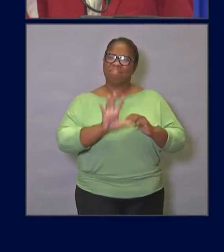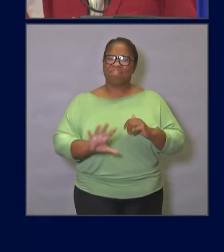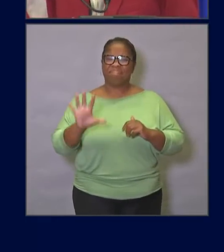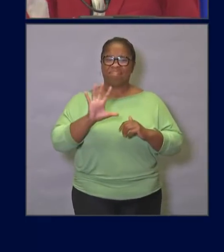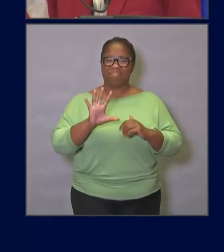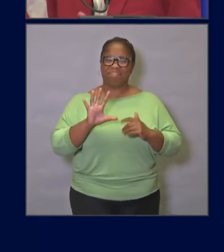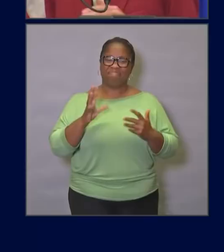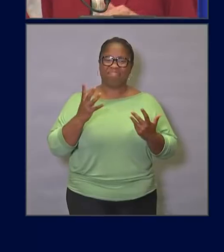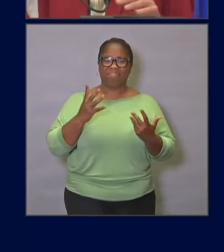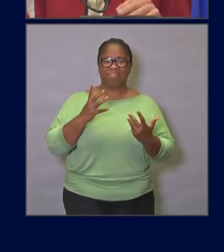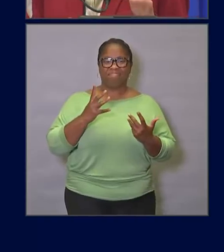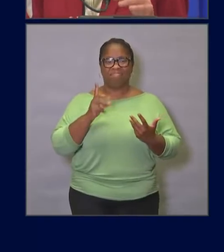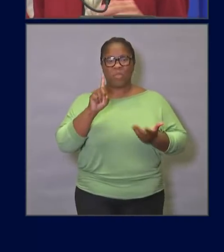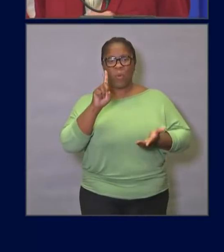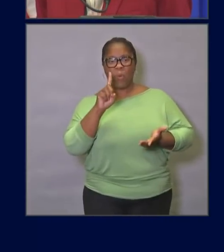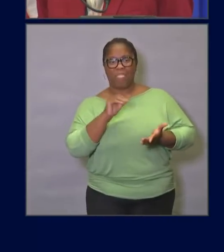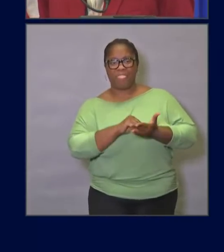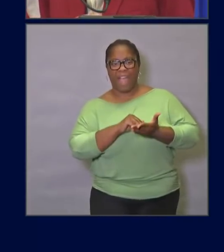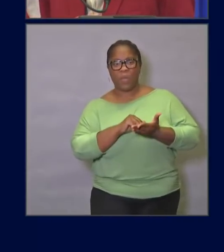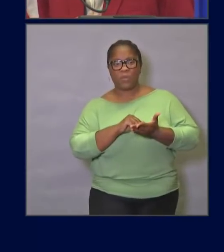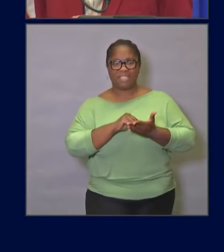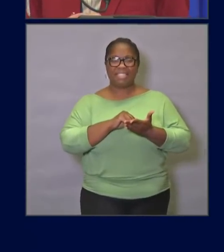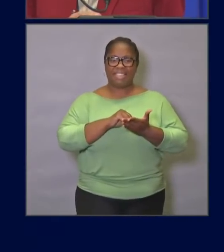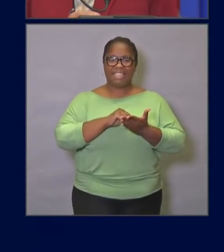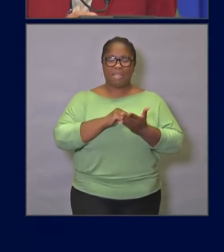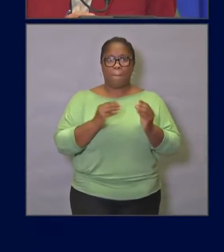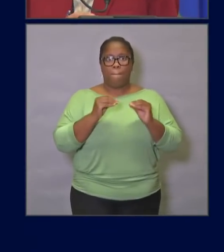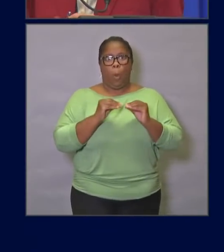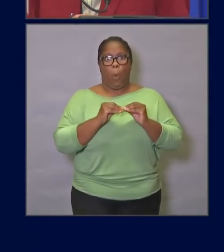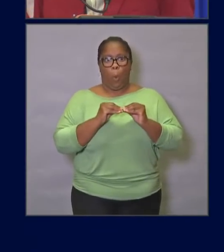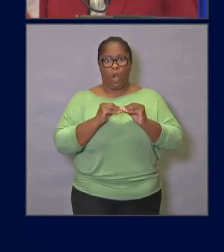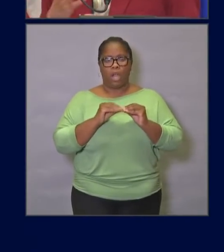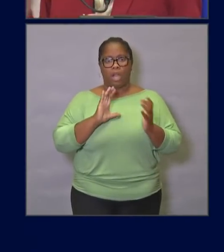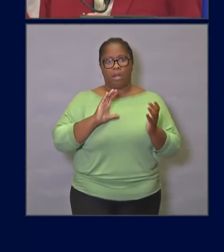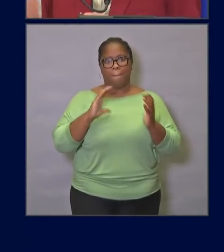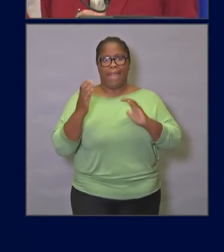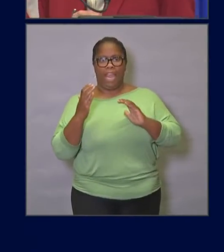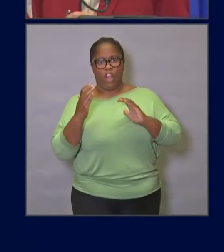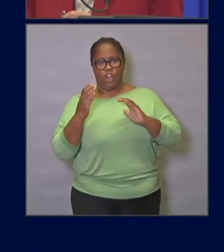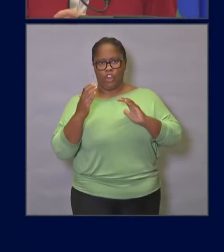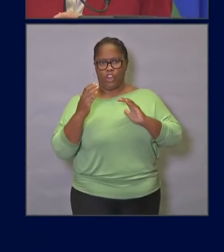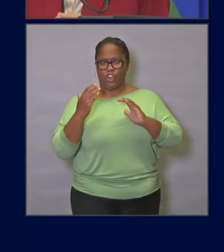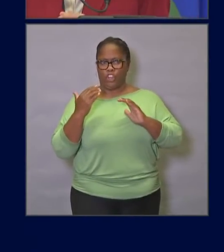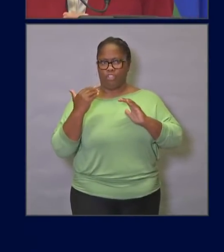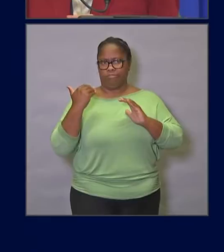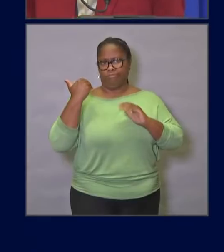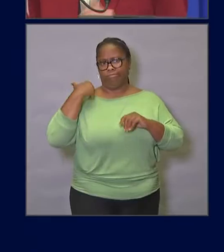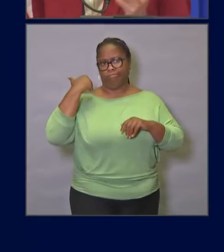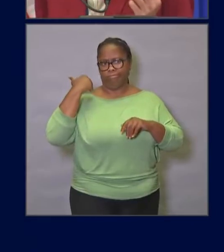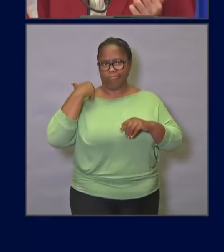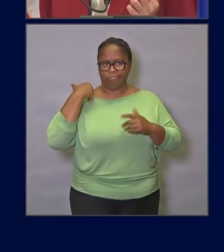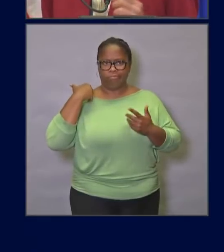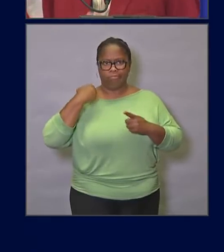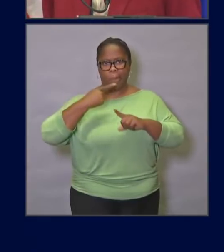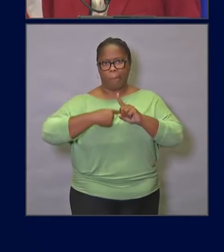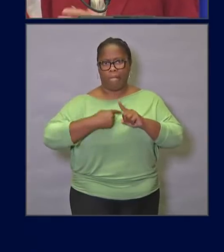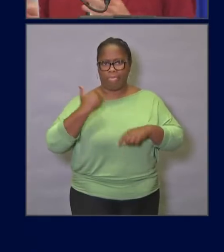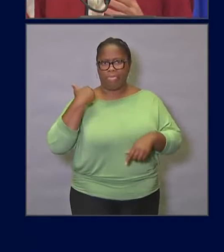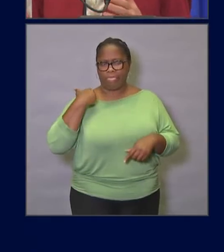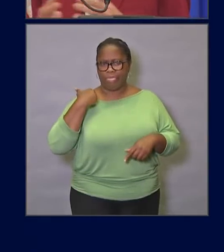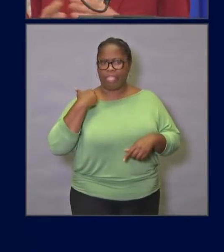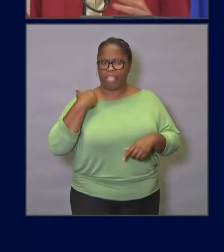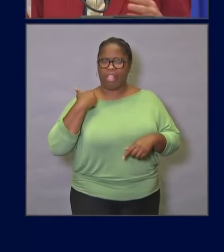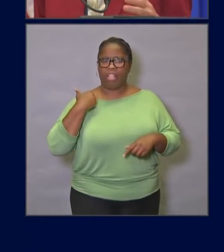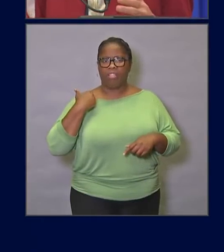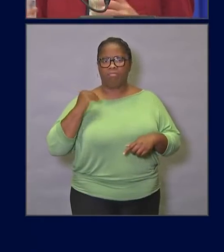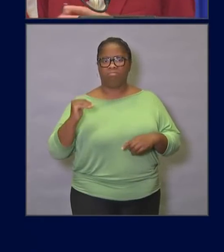1,000 cases a day higher than we were when we started looking at this a month ago. So